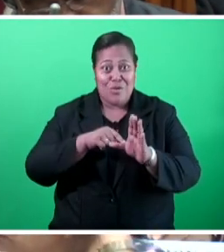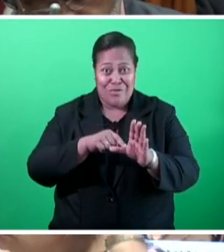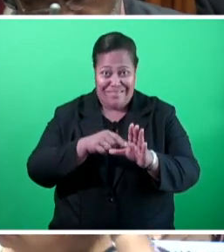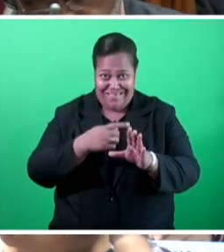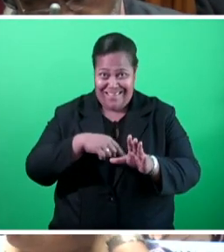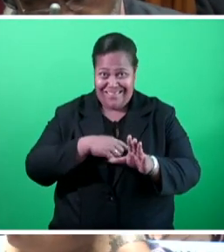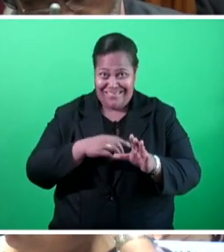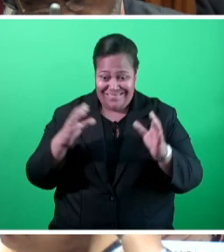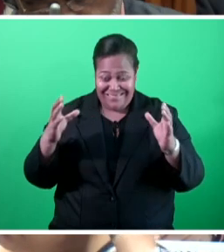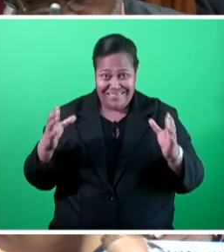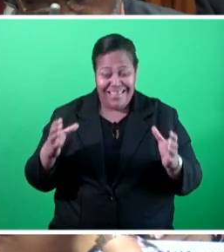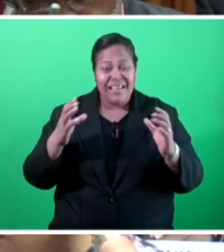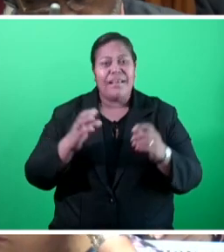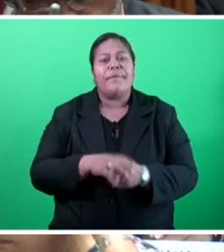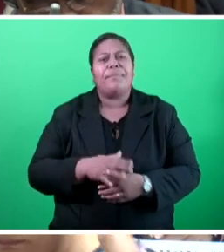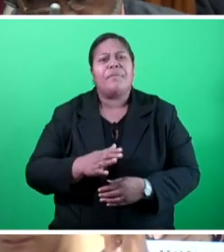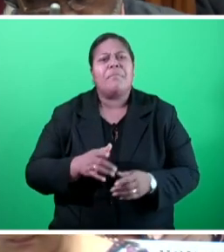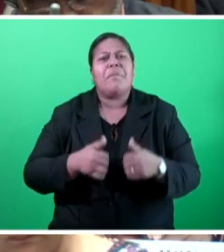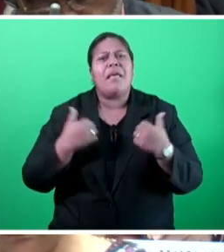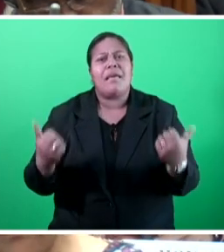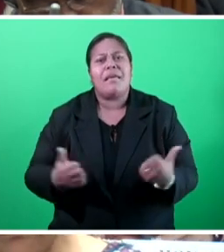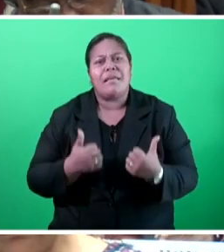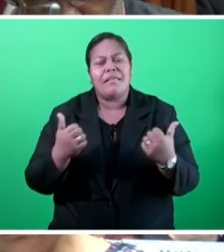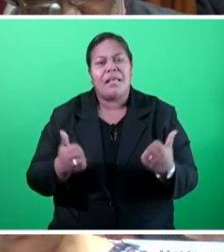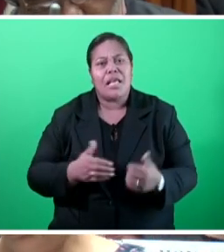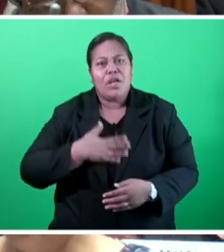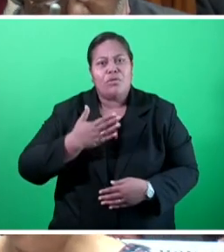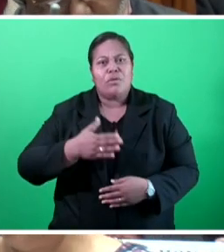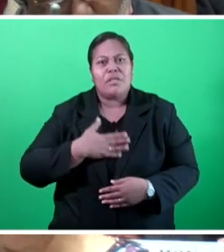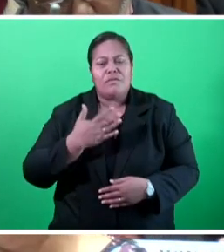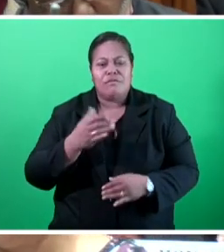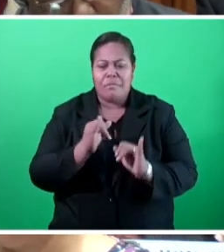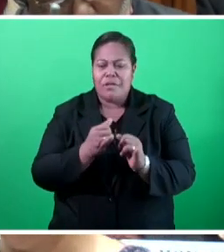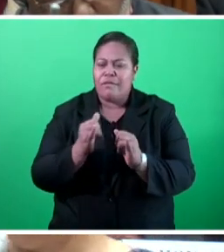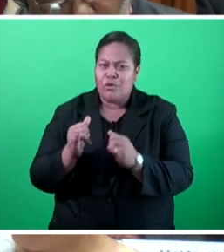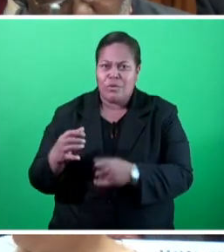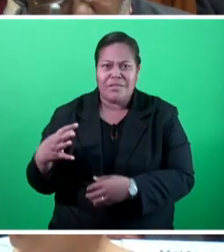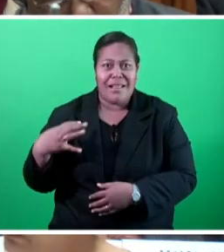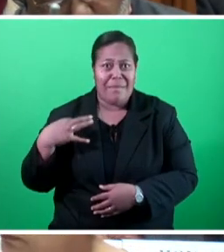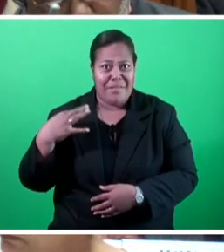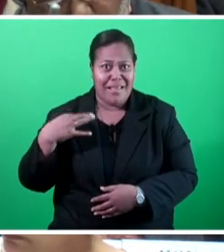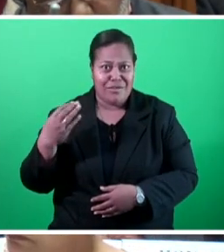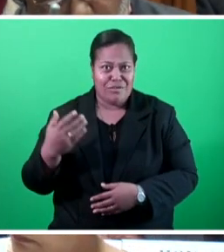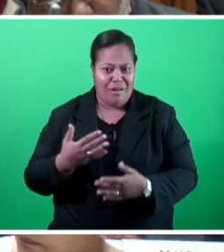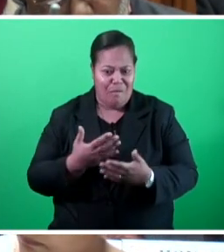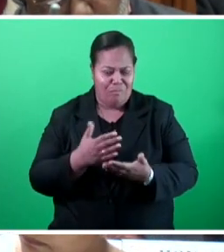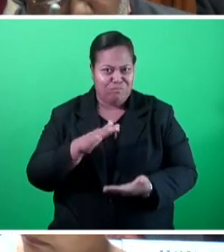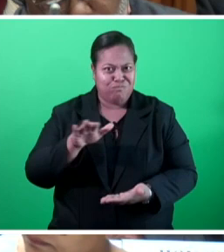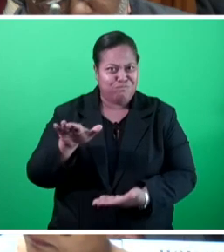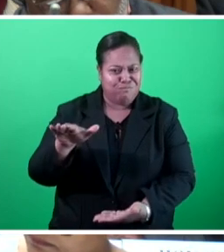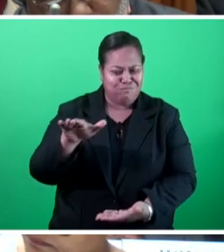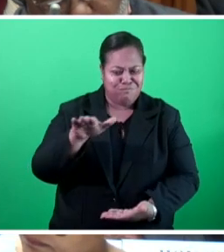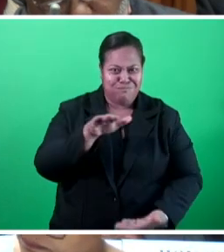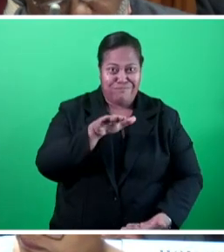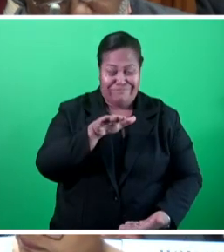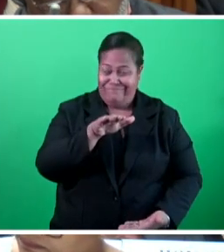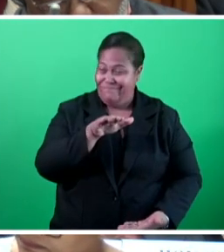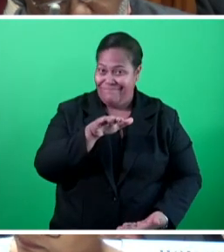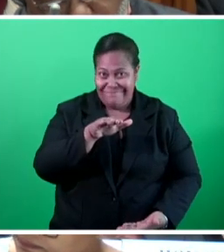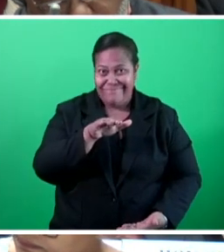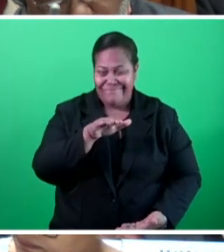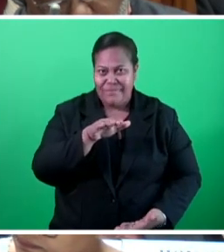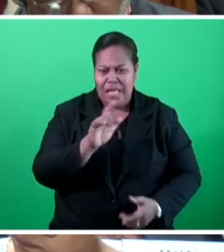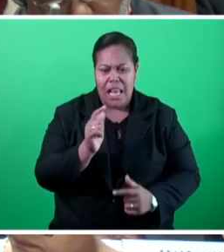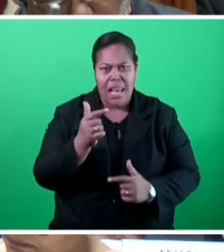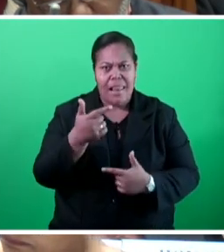of interest from individuals and the application. And for a peak national youth body with a limited number of